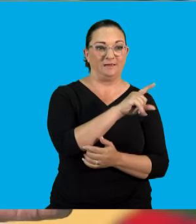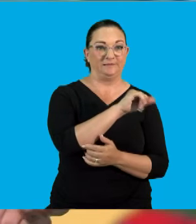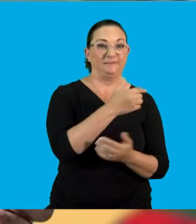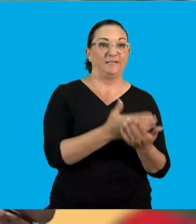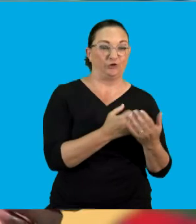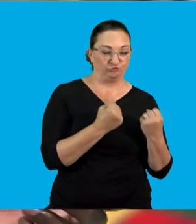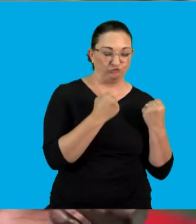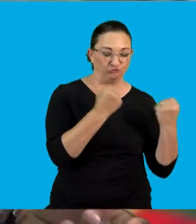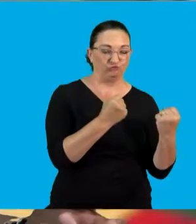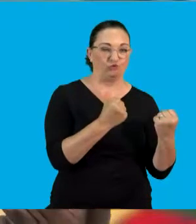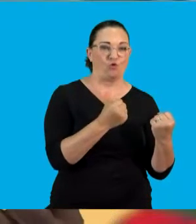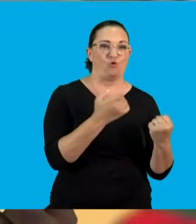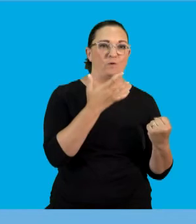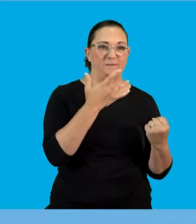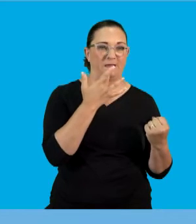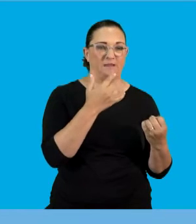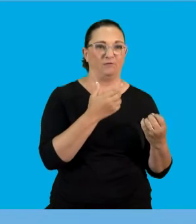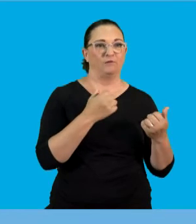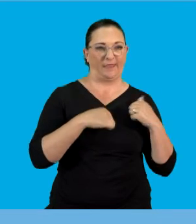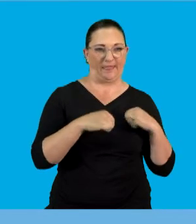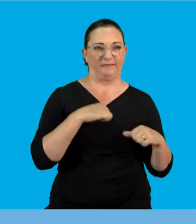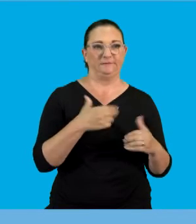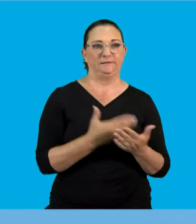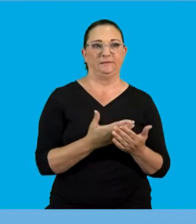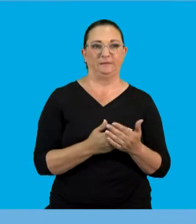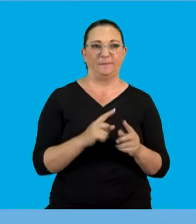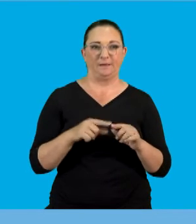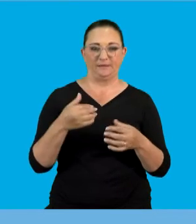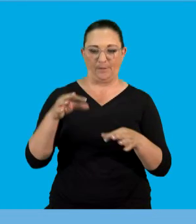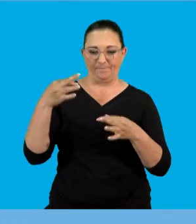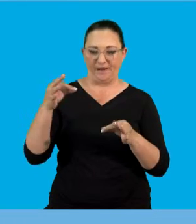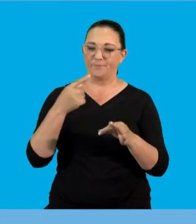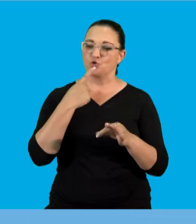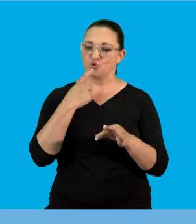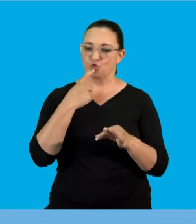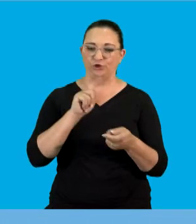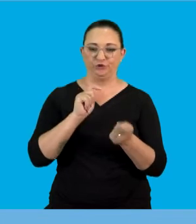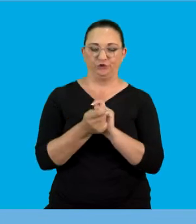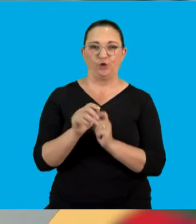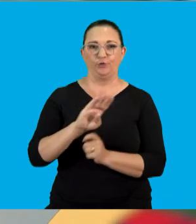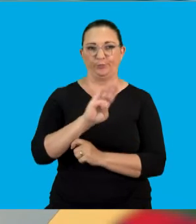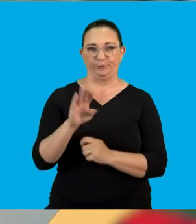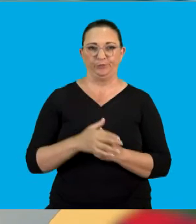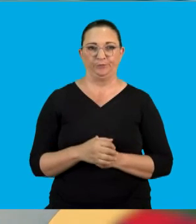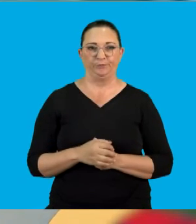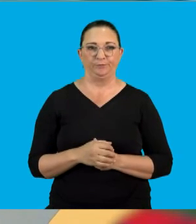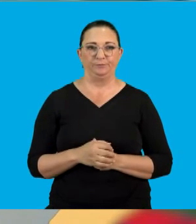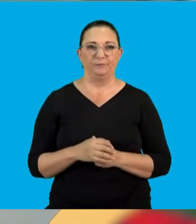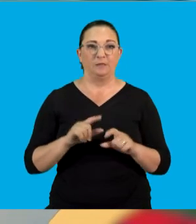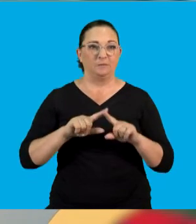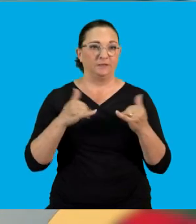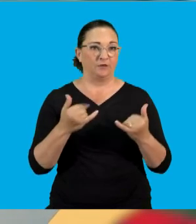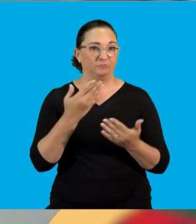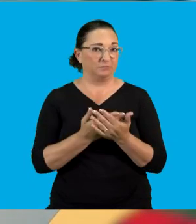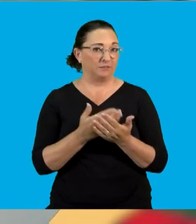react strongly with metals. And then lastly, the bases, they turn a red litmus paper blue. So with what we